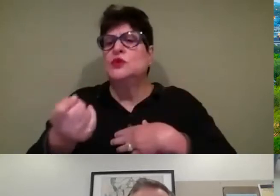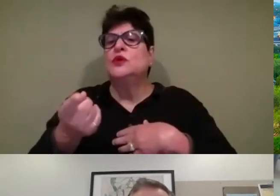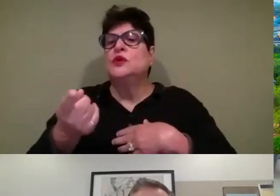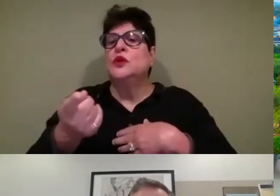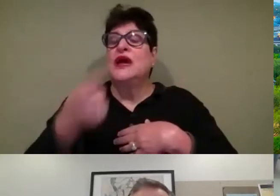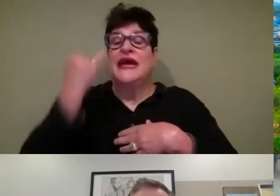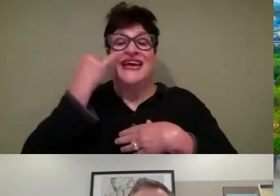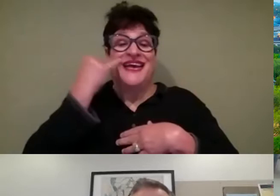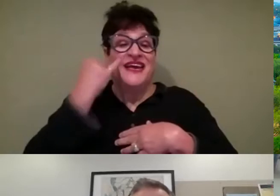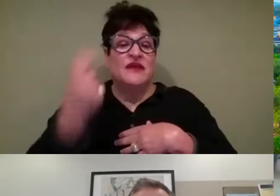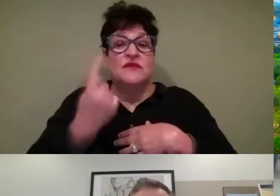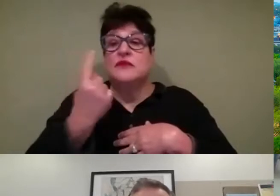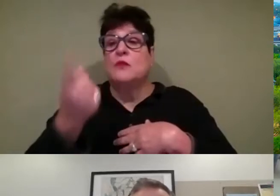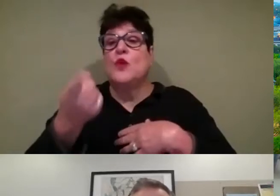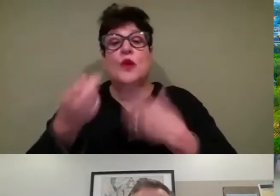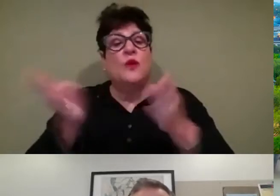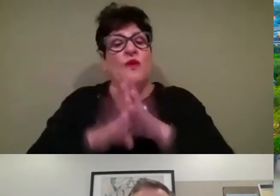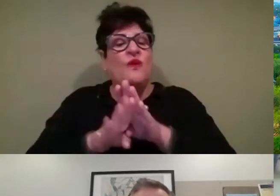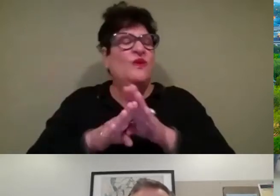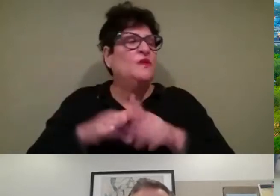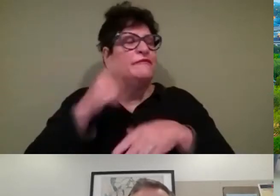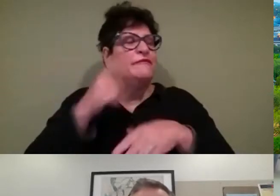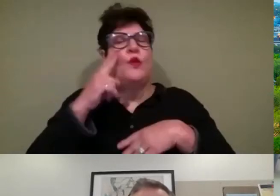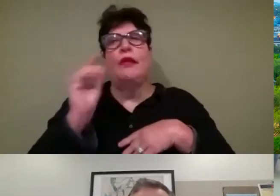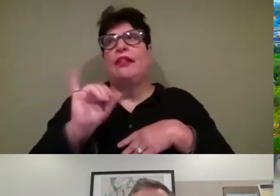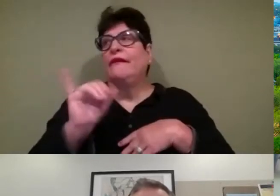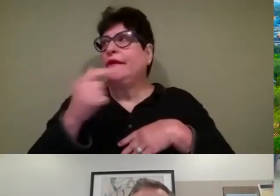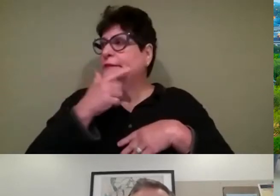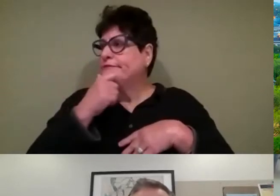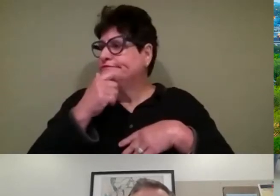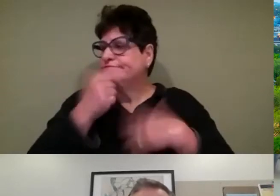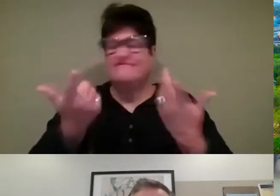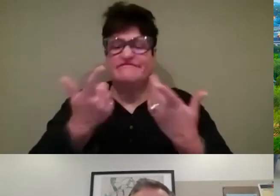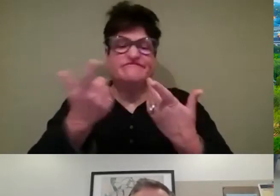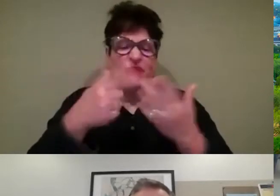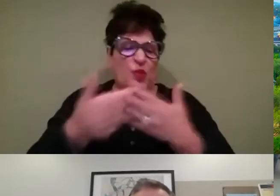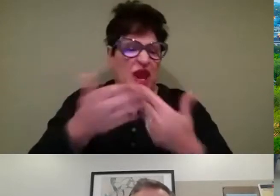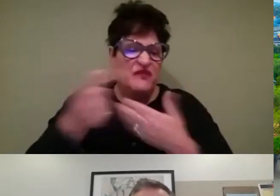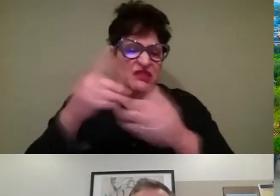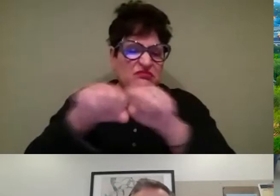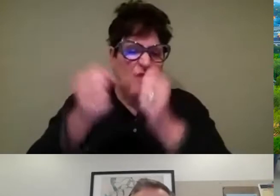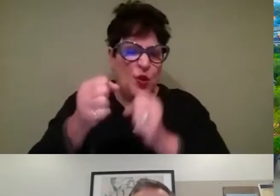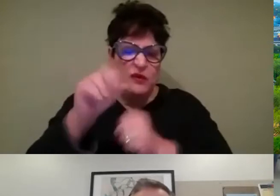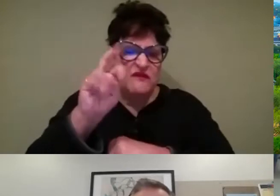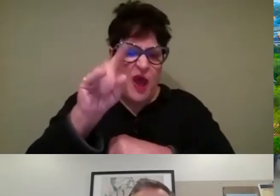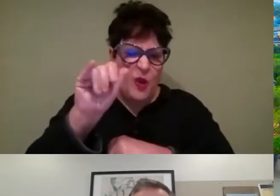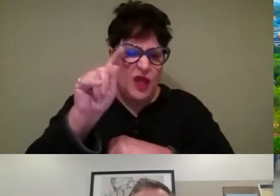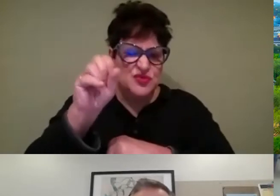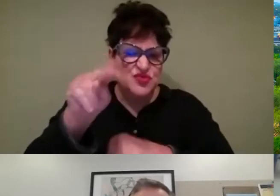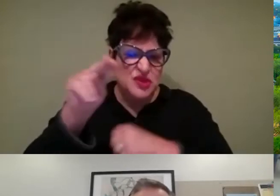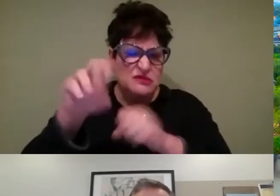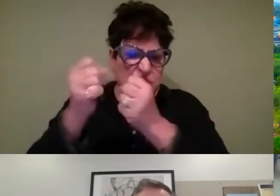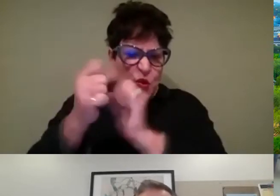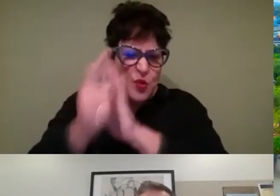someone is deemed closed for whatever violations they have, they do have to work on a